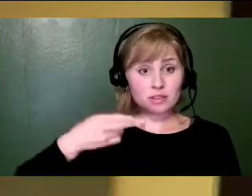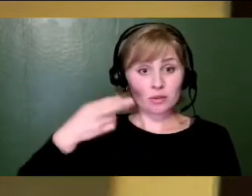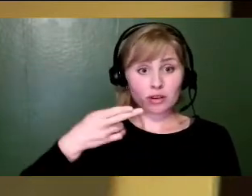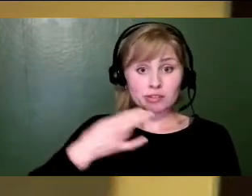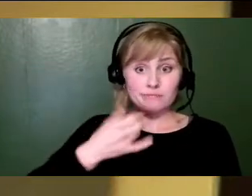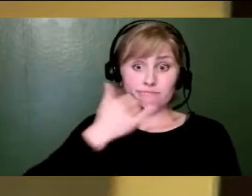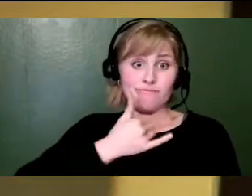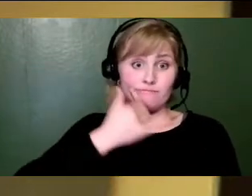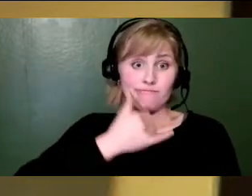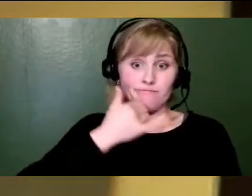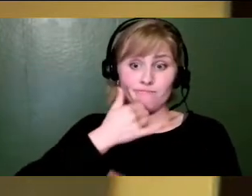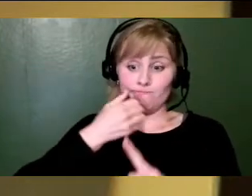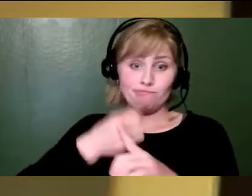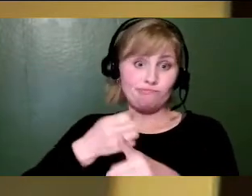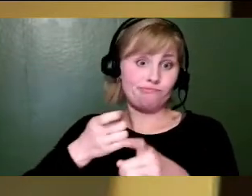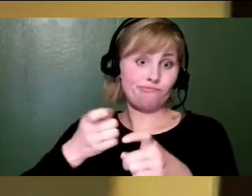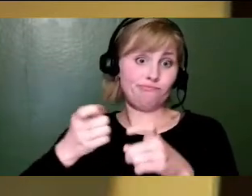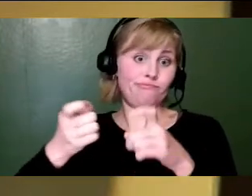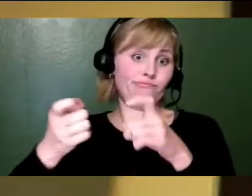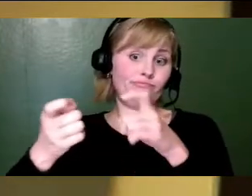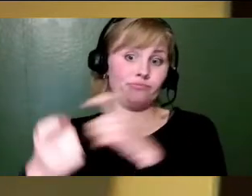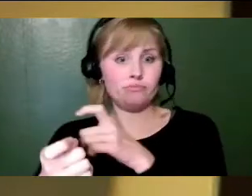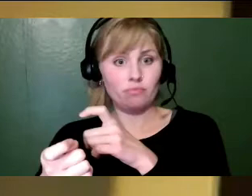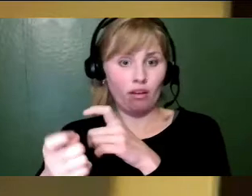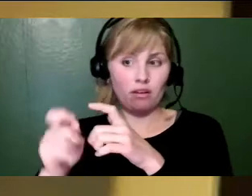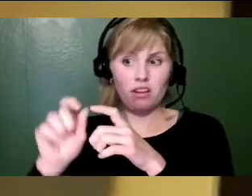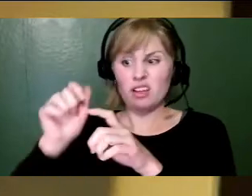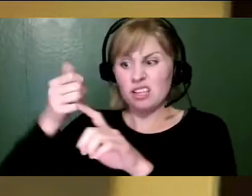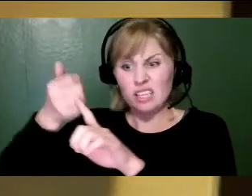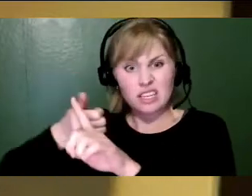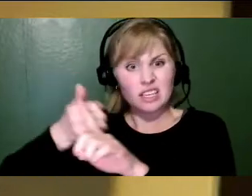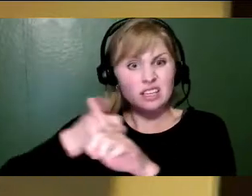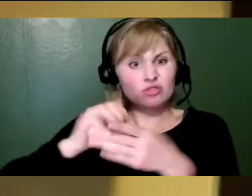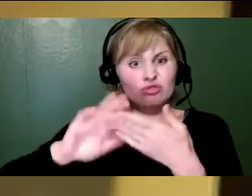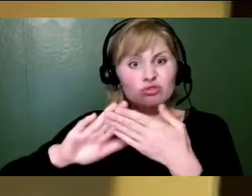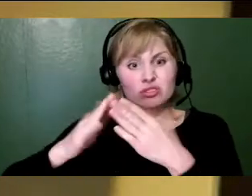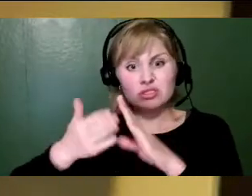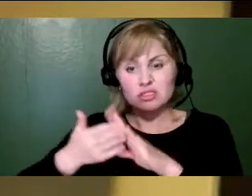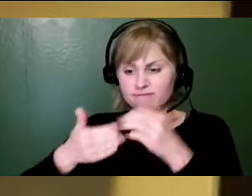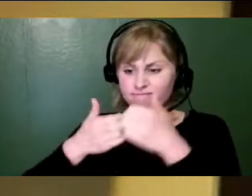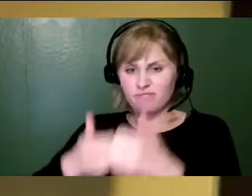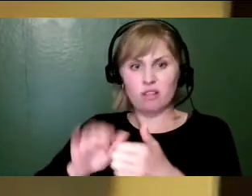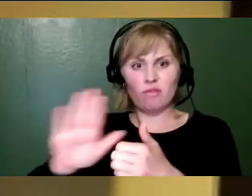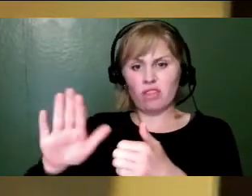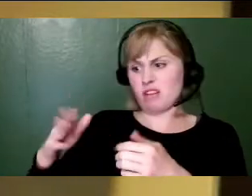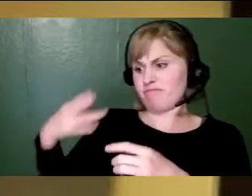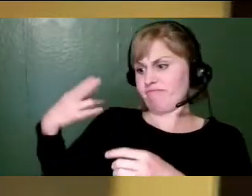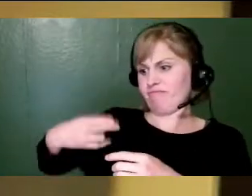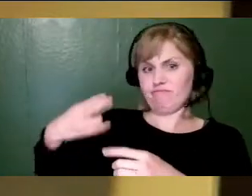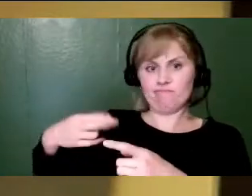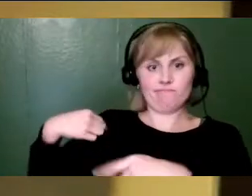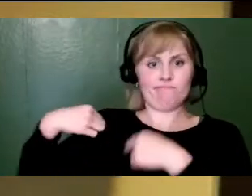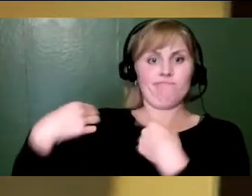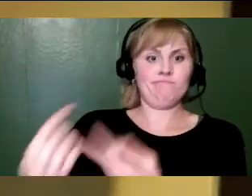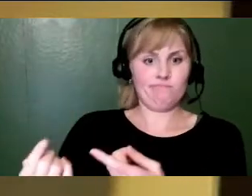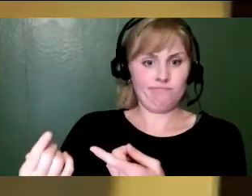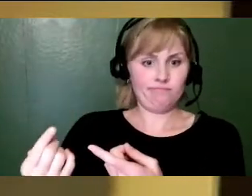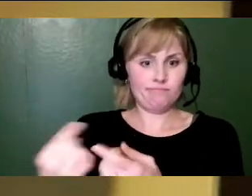become entrenched over time in the professional cultures of local bar communities. I'm sure we would find similar